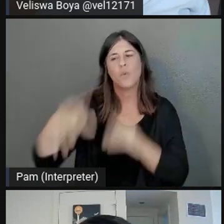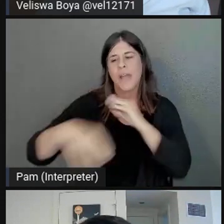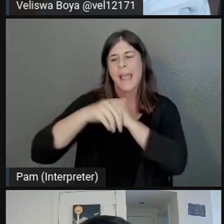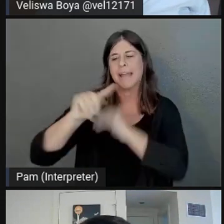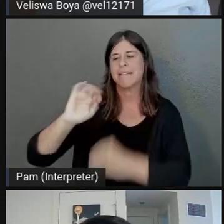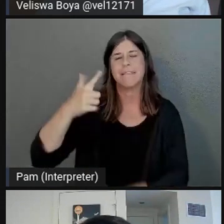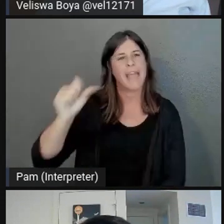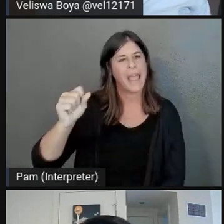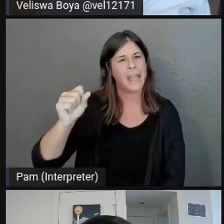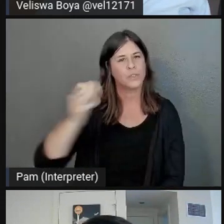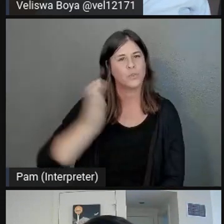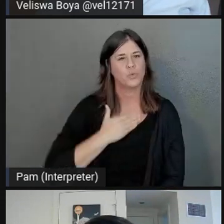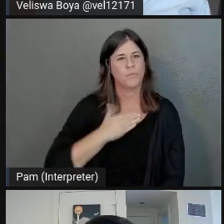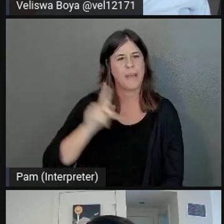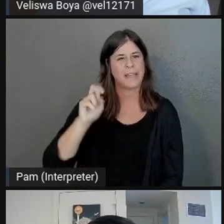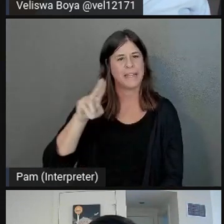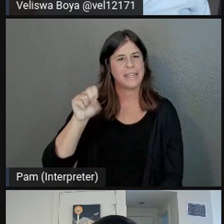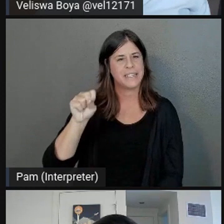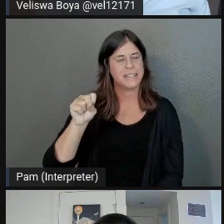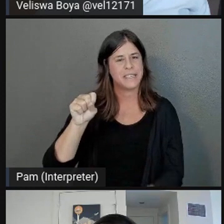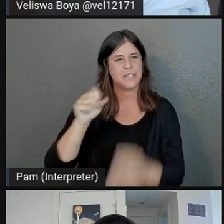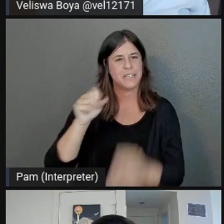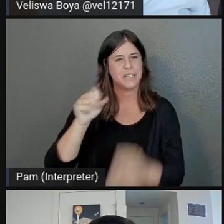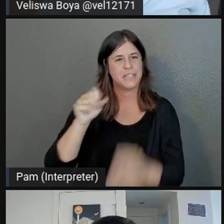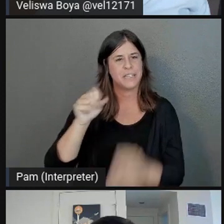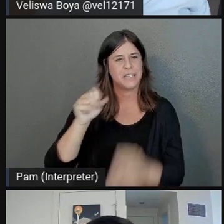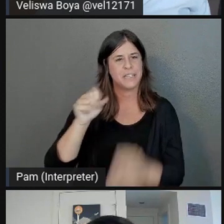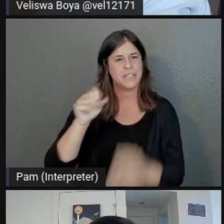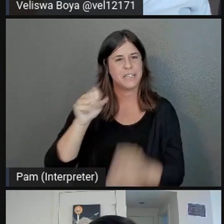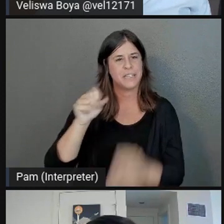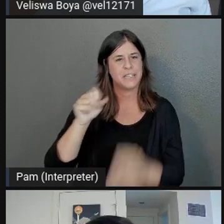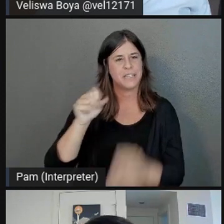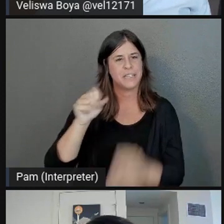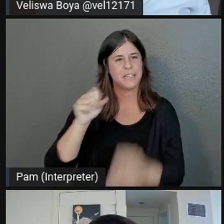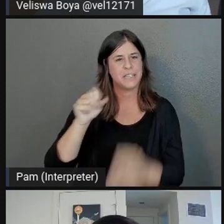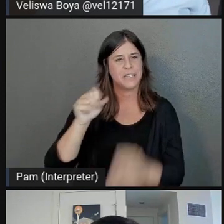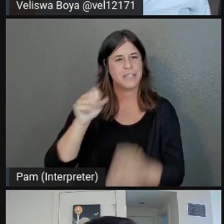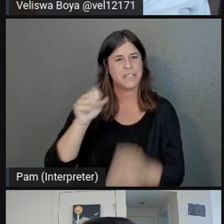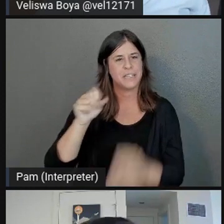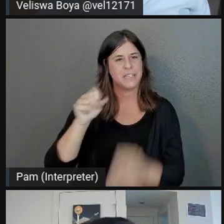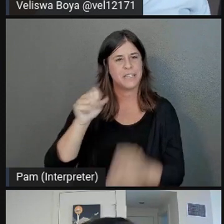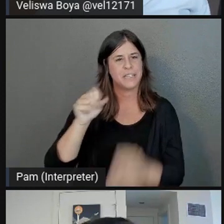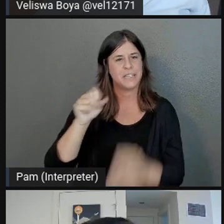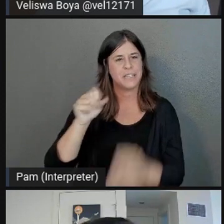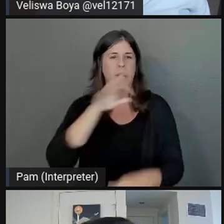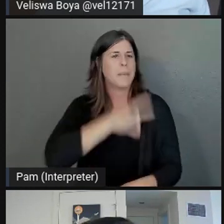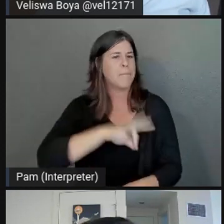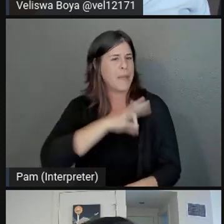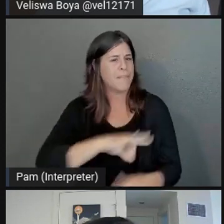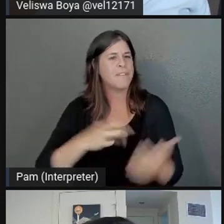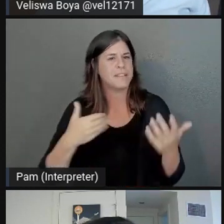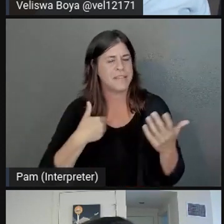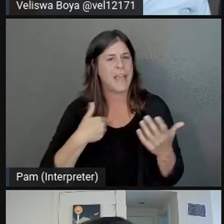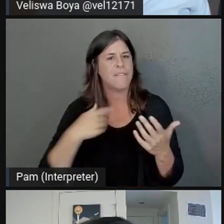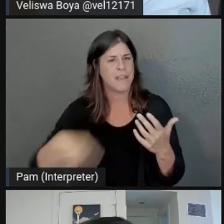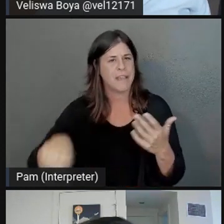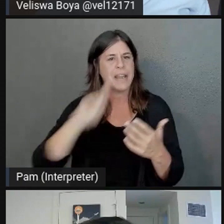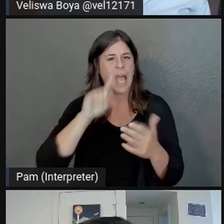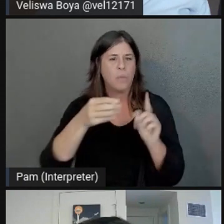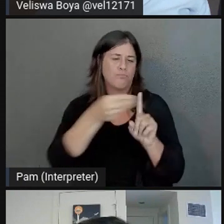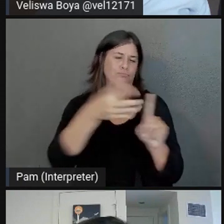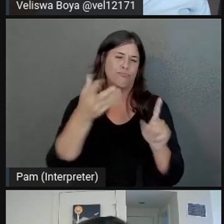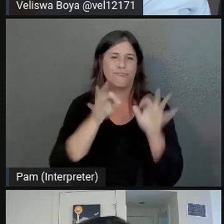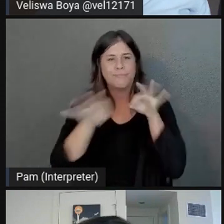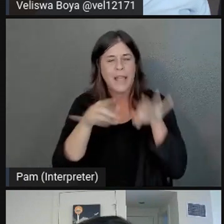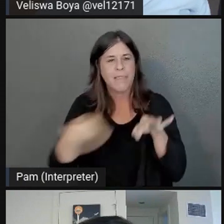my kinesisStream resource. Tagging has, as most of you know, benefits of tagging that I'm going to just like outline here.